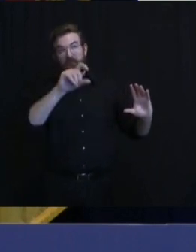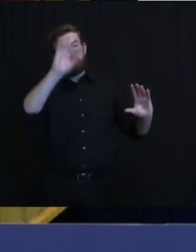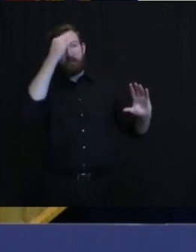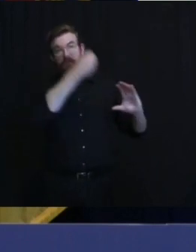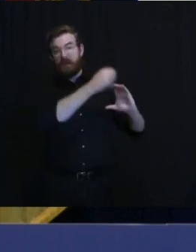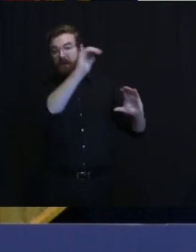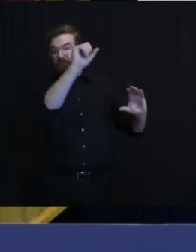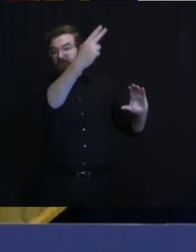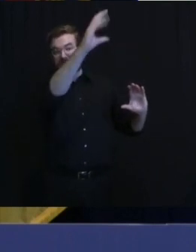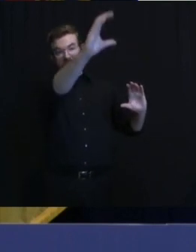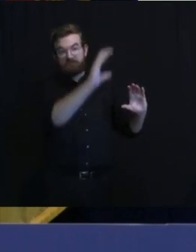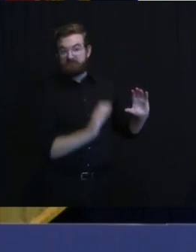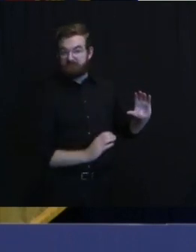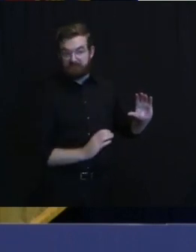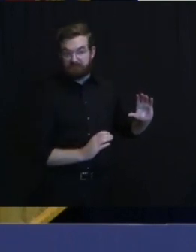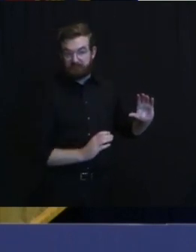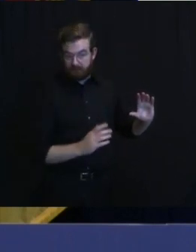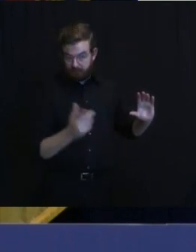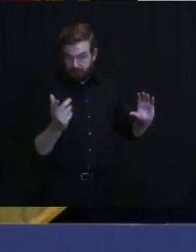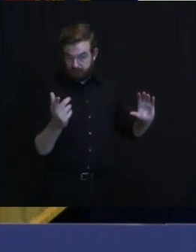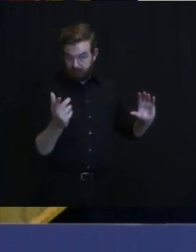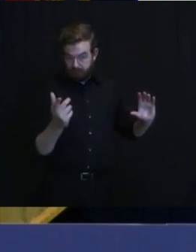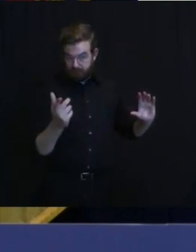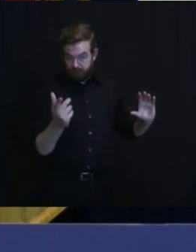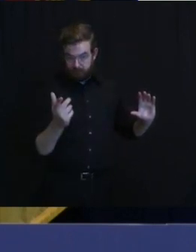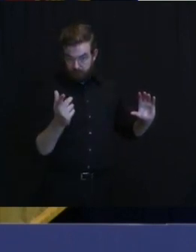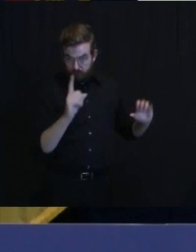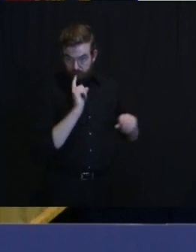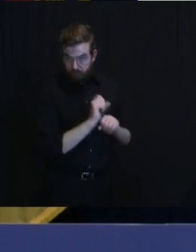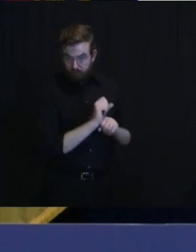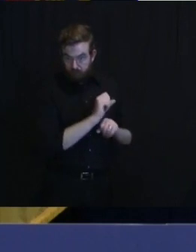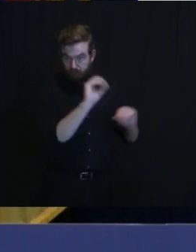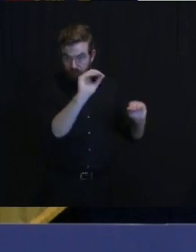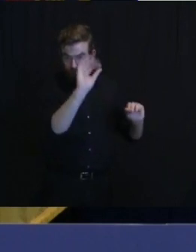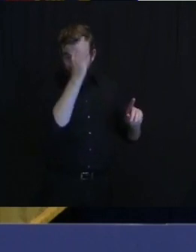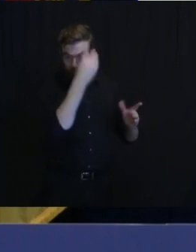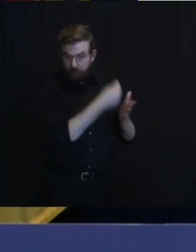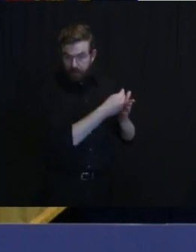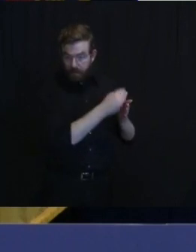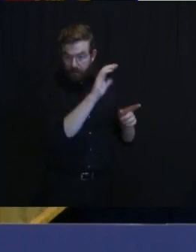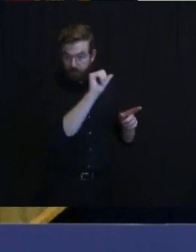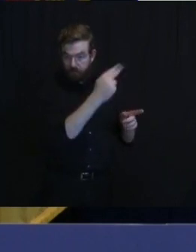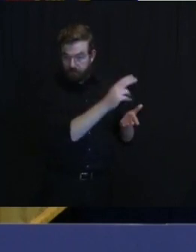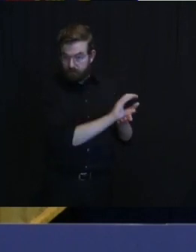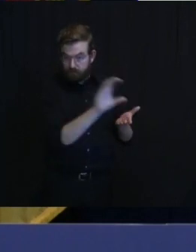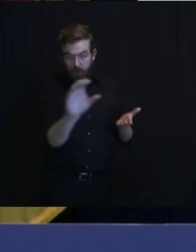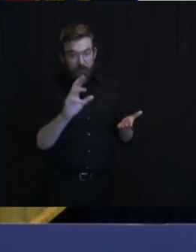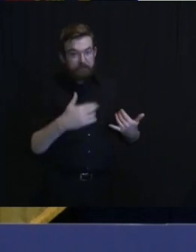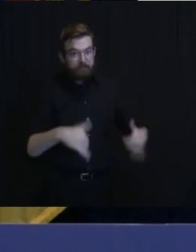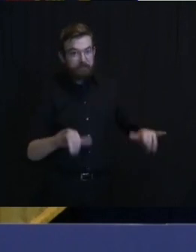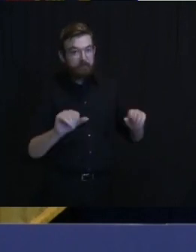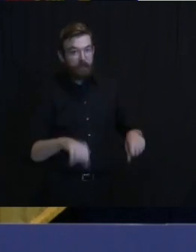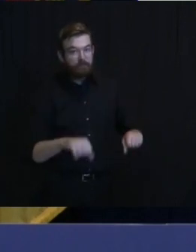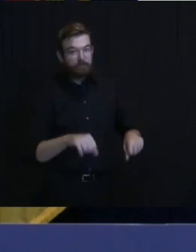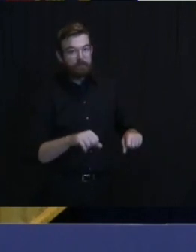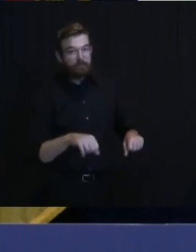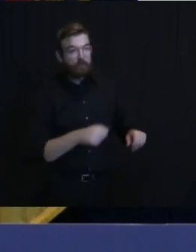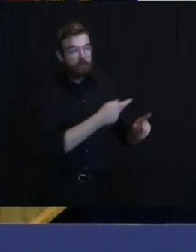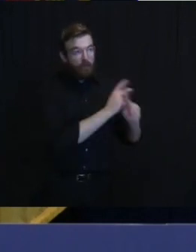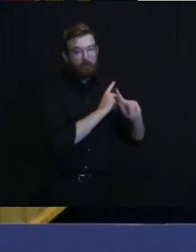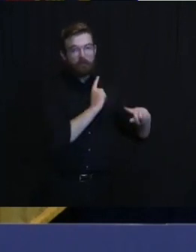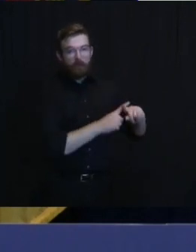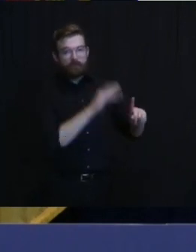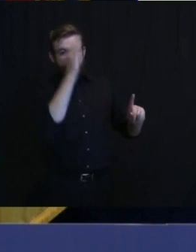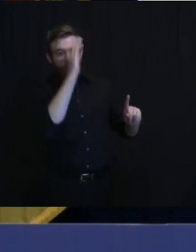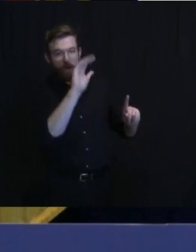borrowing, he'd need to know which taxes would increase and by how much to repay the bonds. What are the details on that? Thank